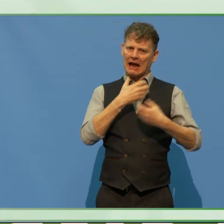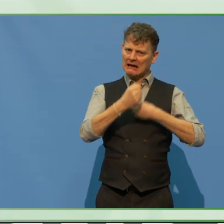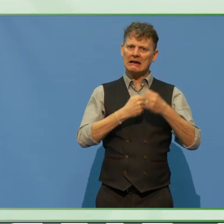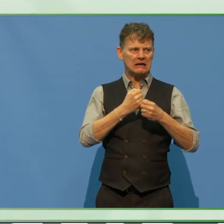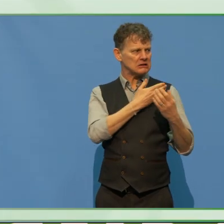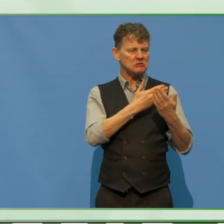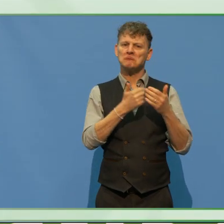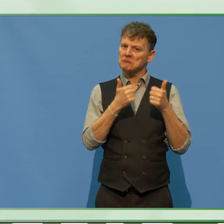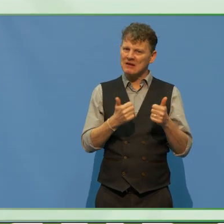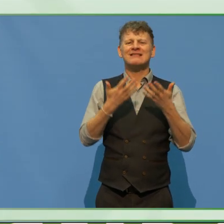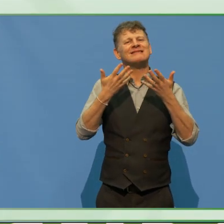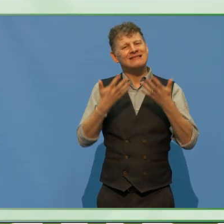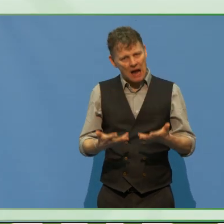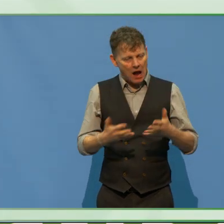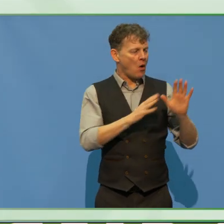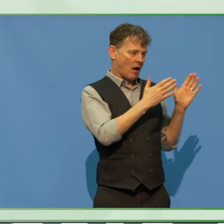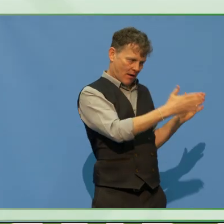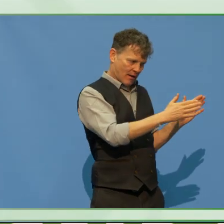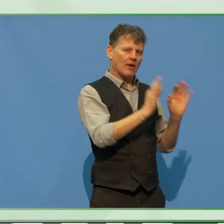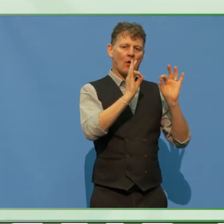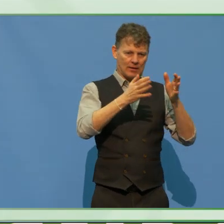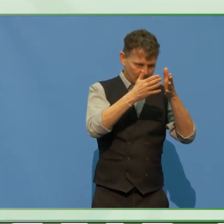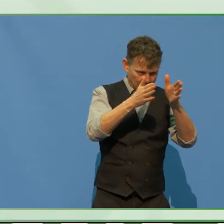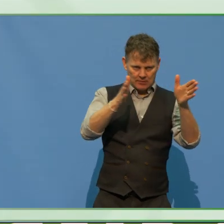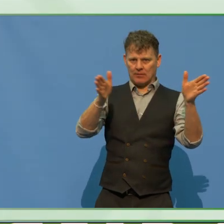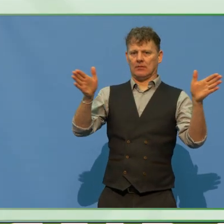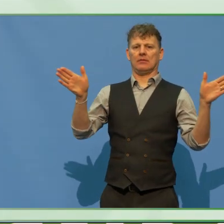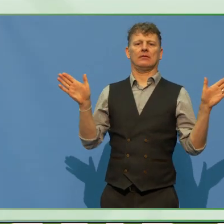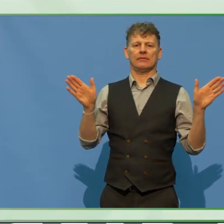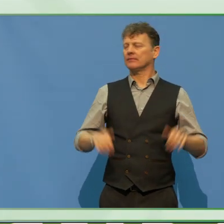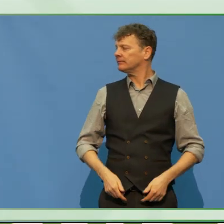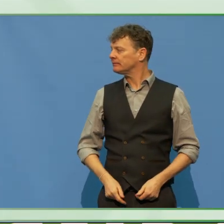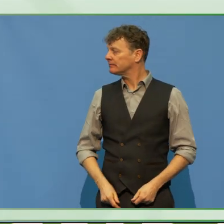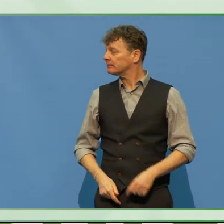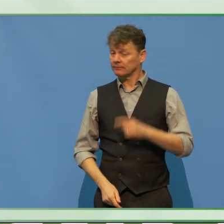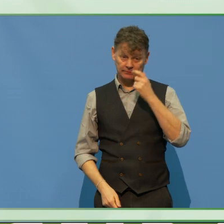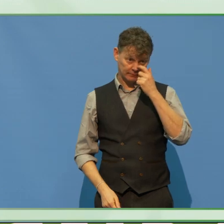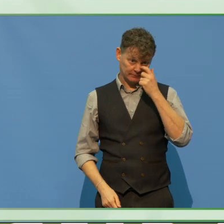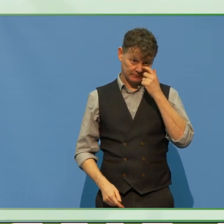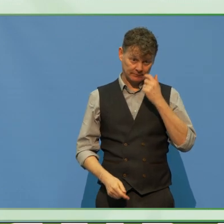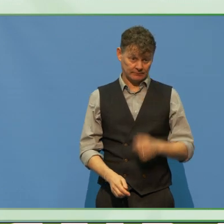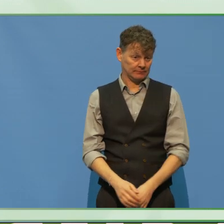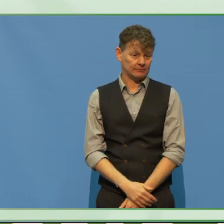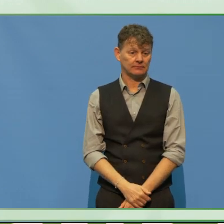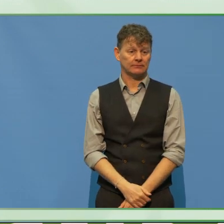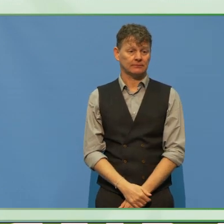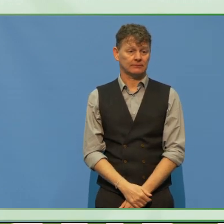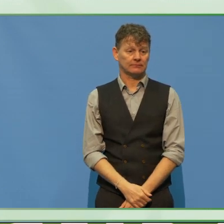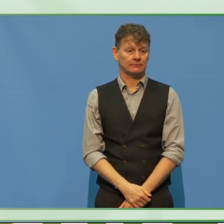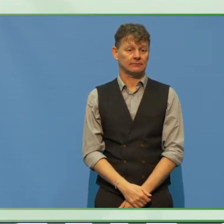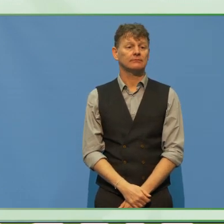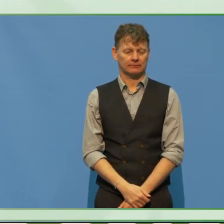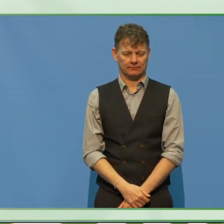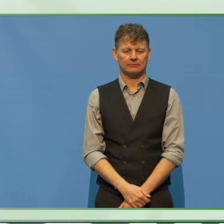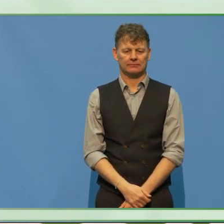able to look and leverage that learning as we look at these broader areas. We're going to come to AI and imagery and